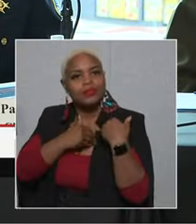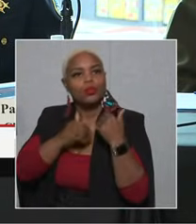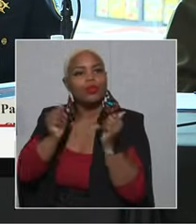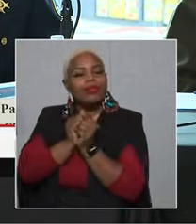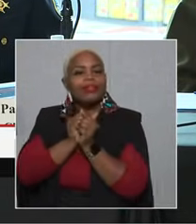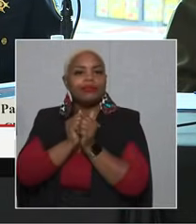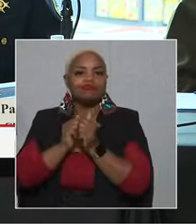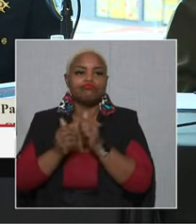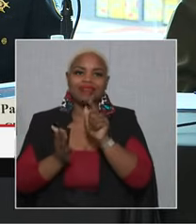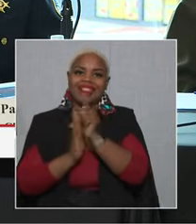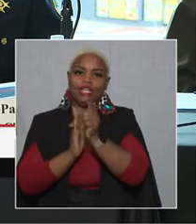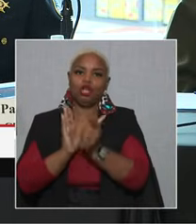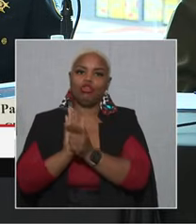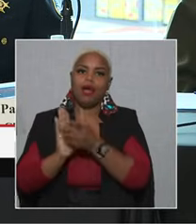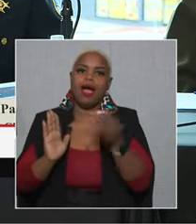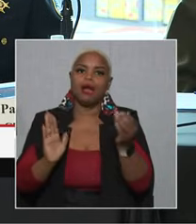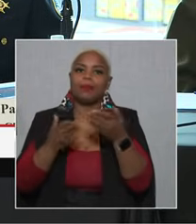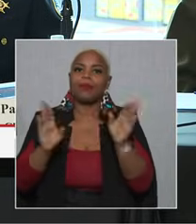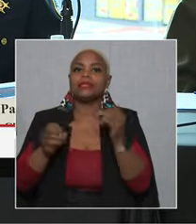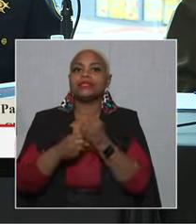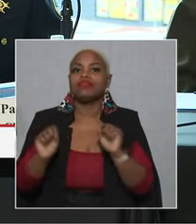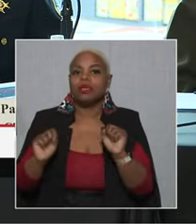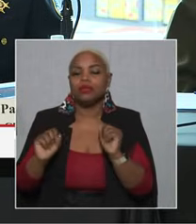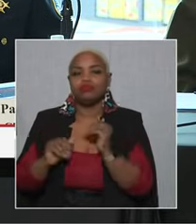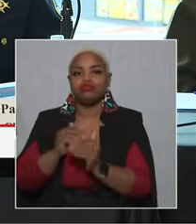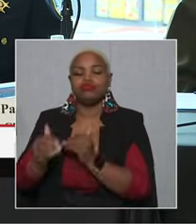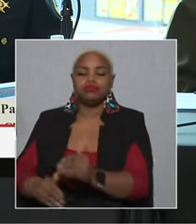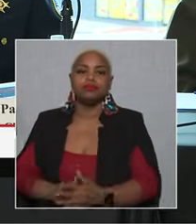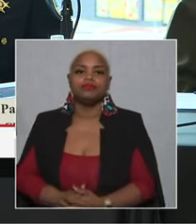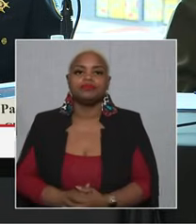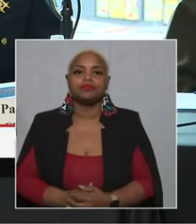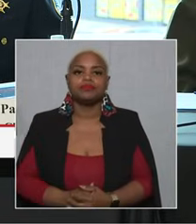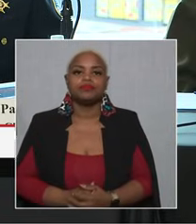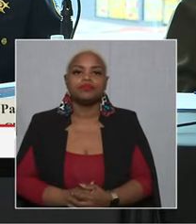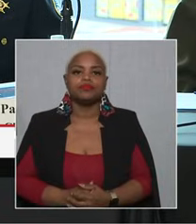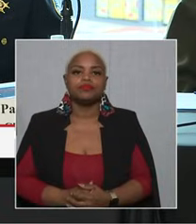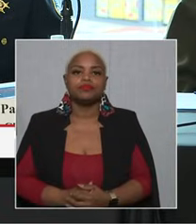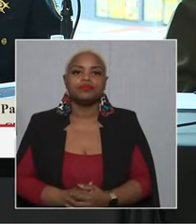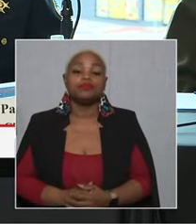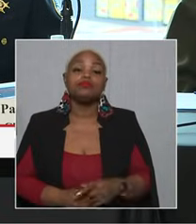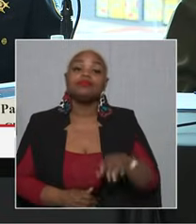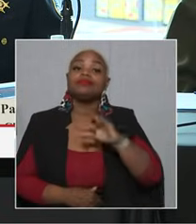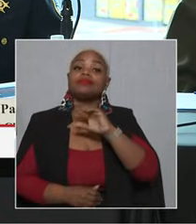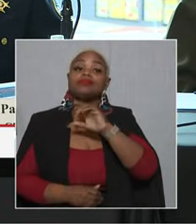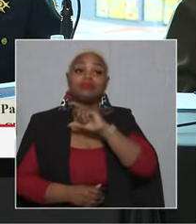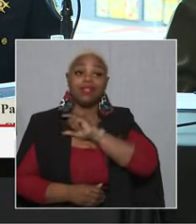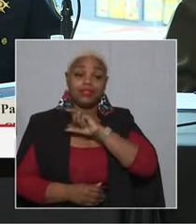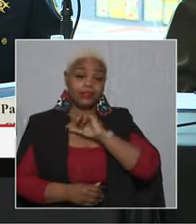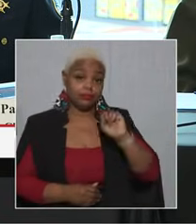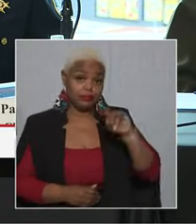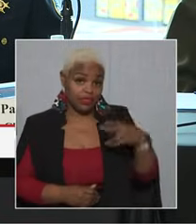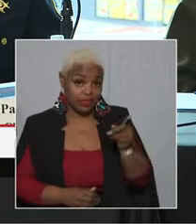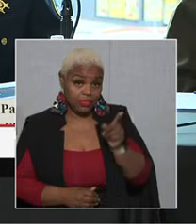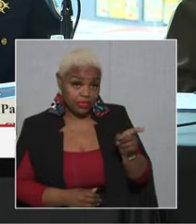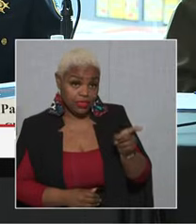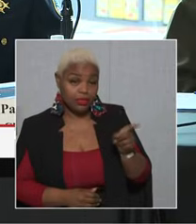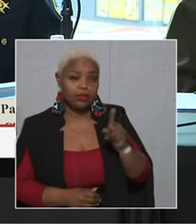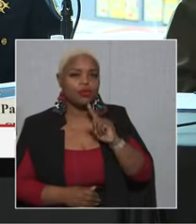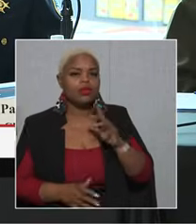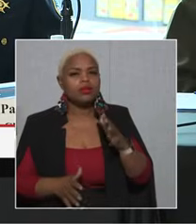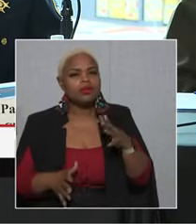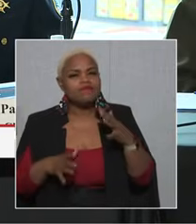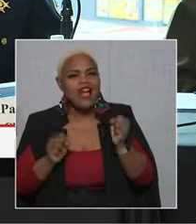and public safety ecosystem in the district. And as Chief Smith got all this done while navigating really